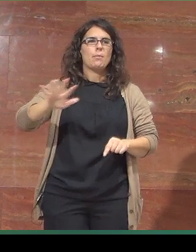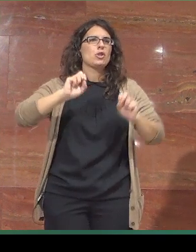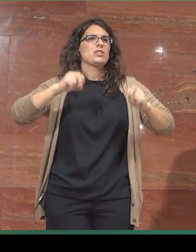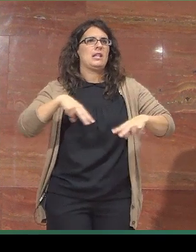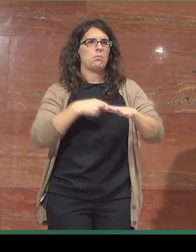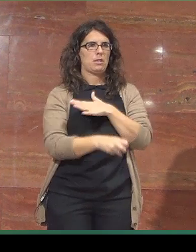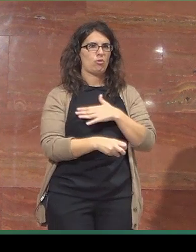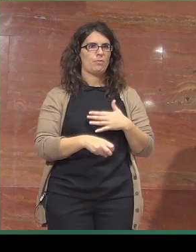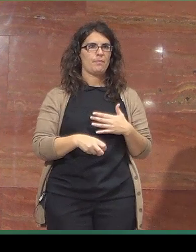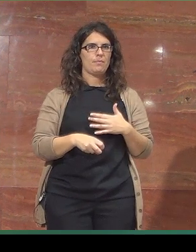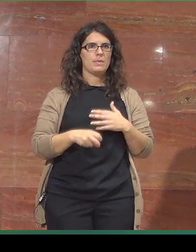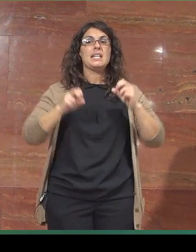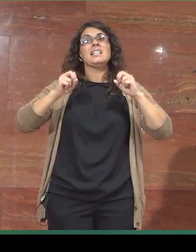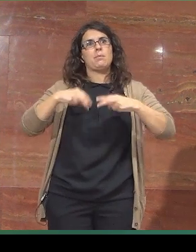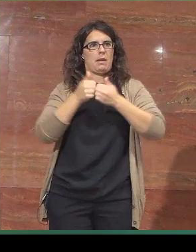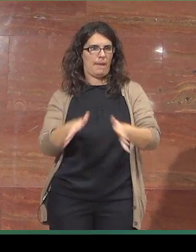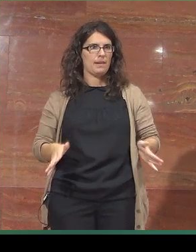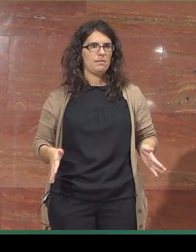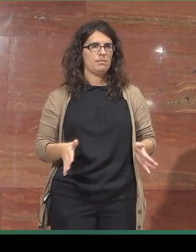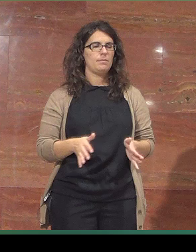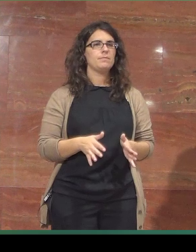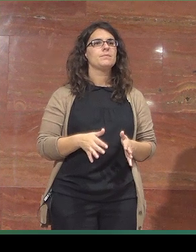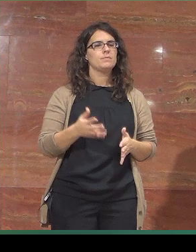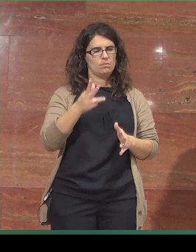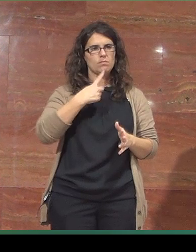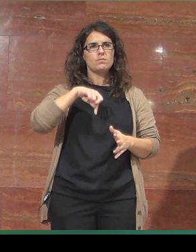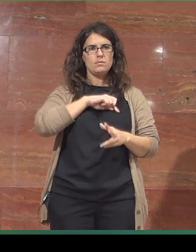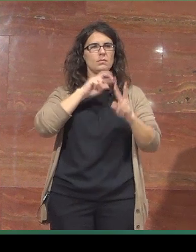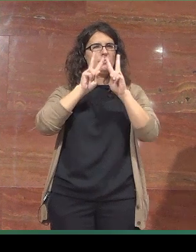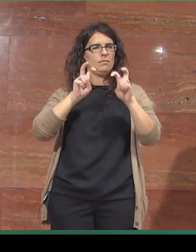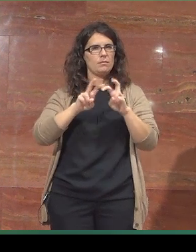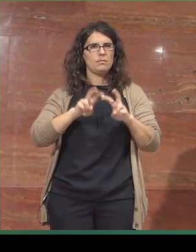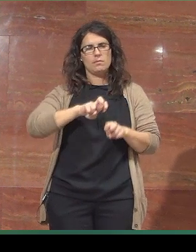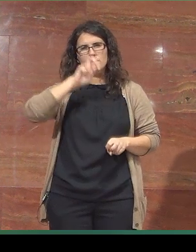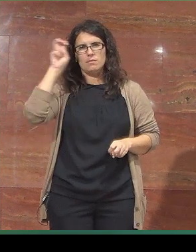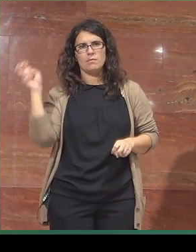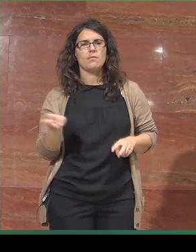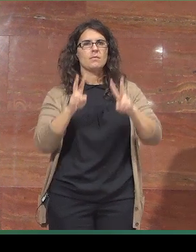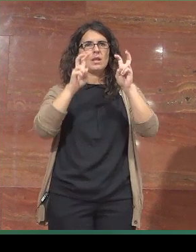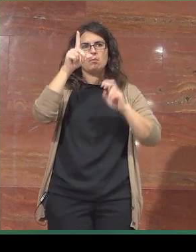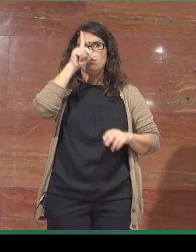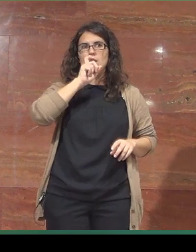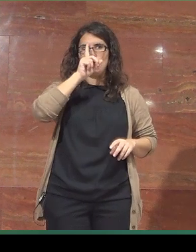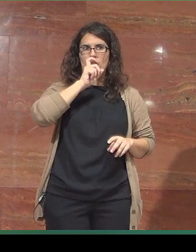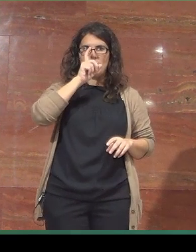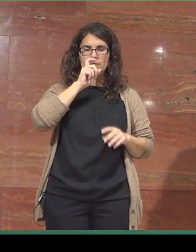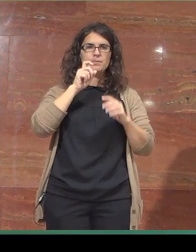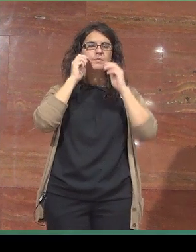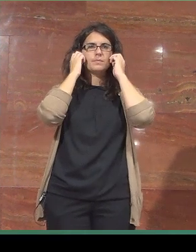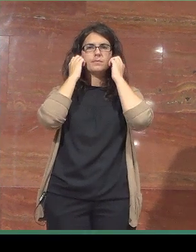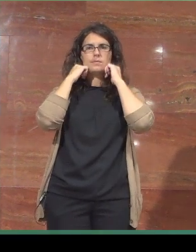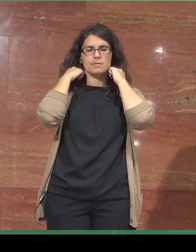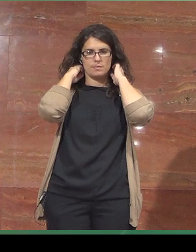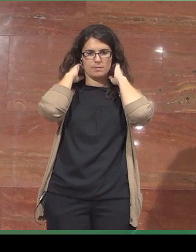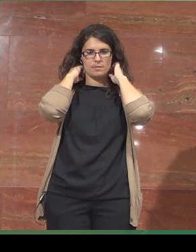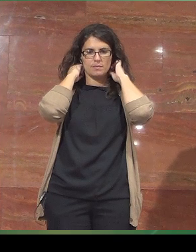We did a lot of research about memory, about what creates good memories, about why people remember